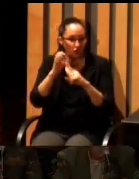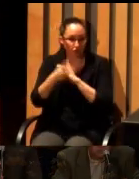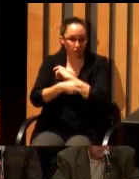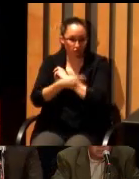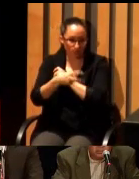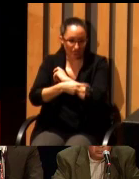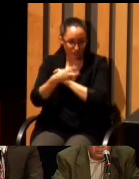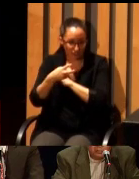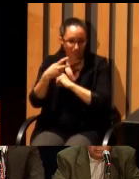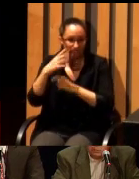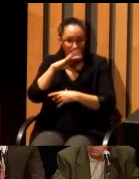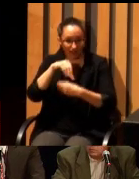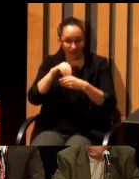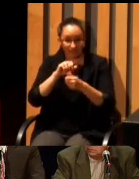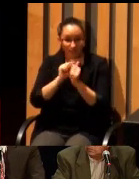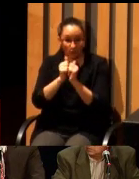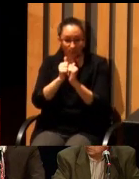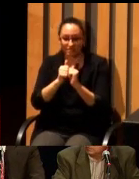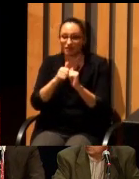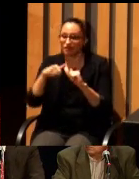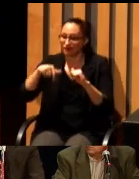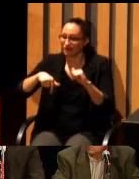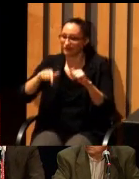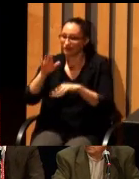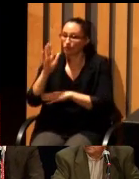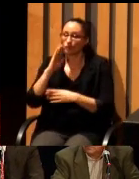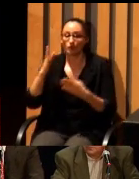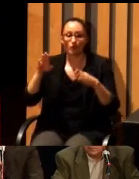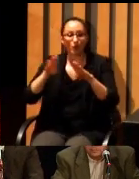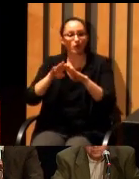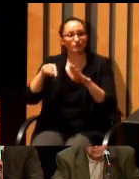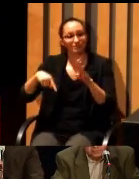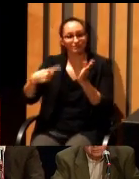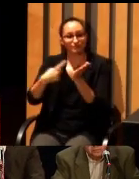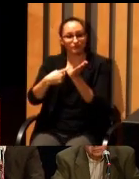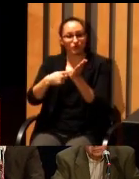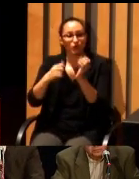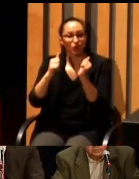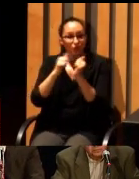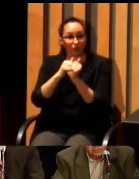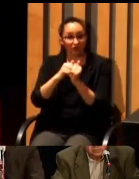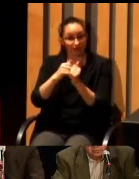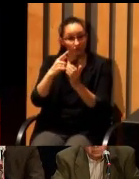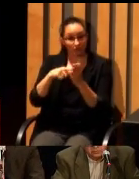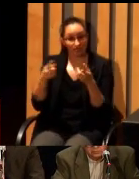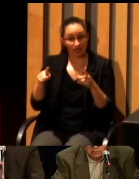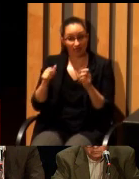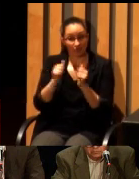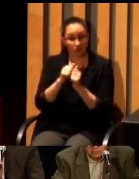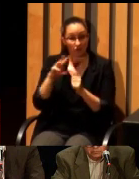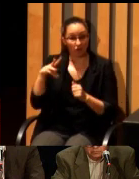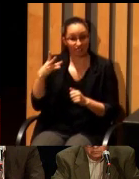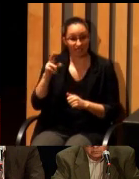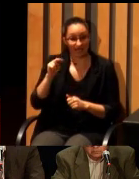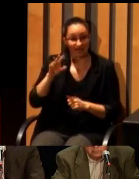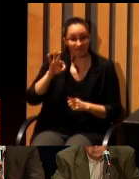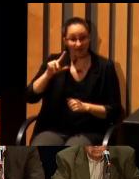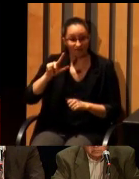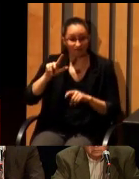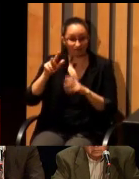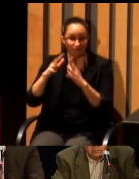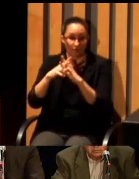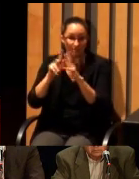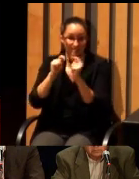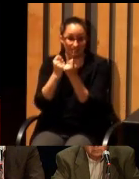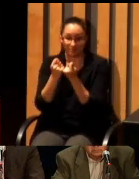Today, what we'll be closing the symposium with is a community conversation about the Washington NFL football team name. My name is Phil Deloria. I'll be